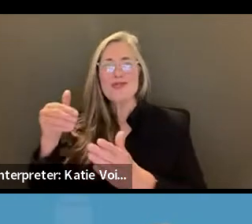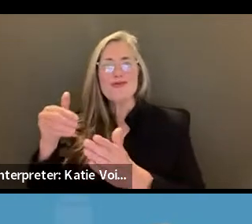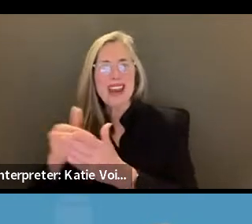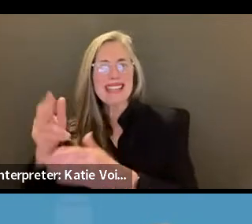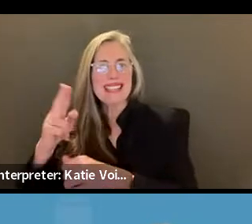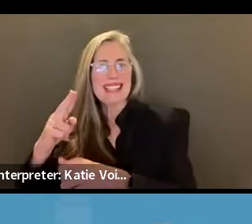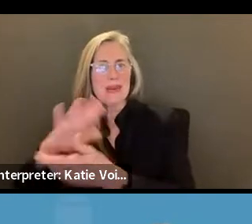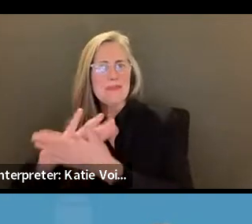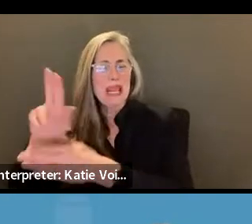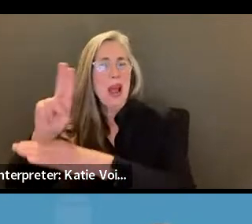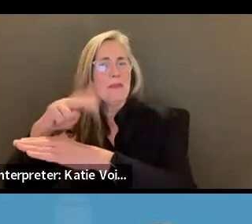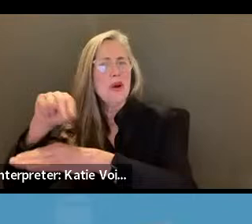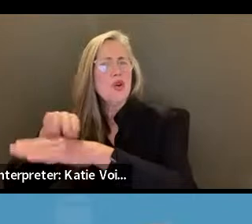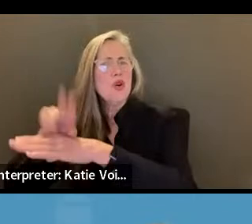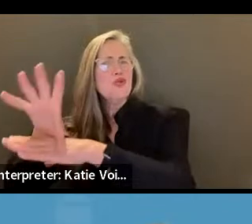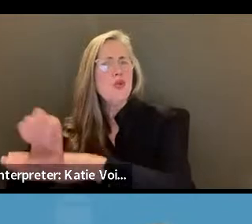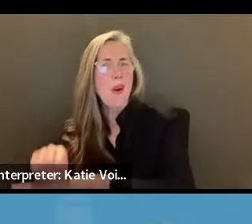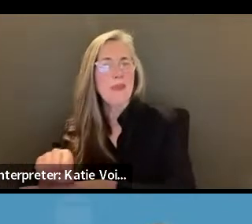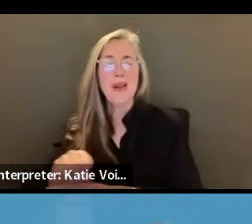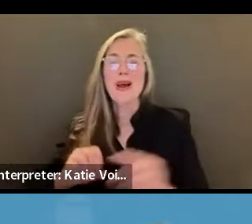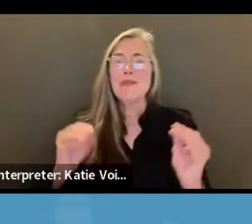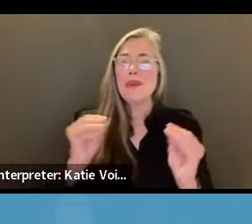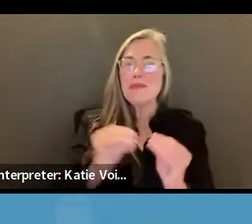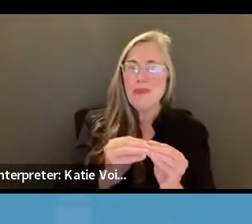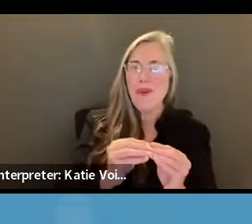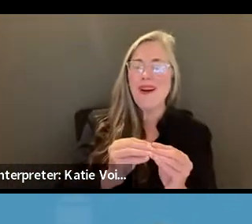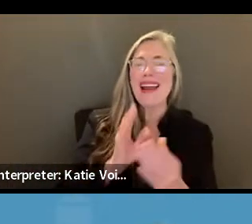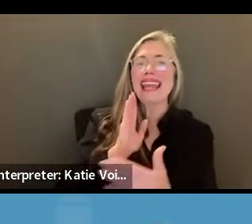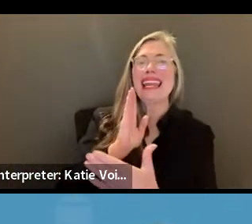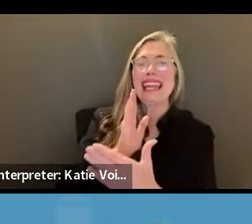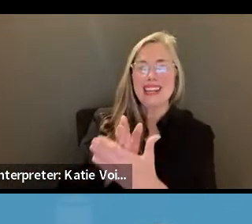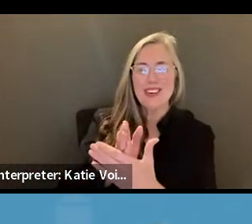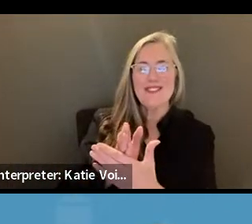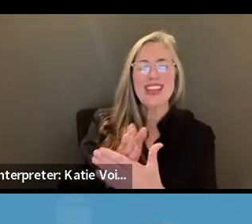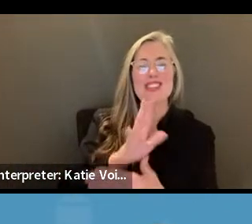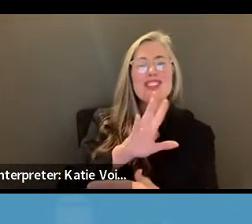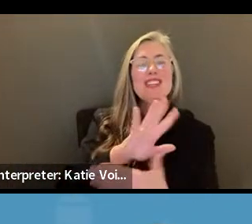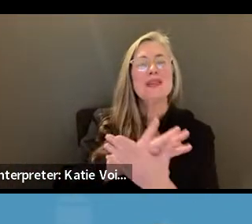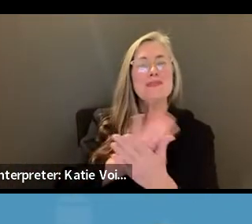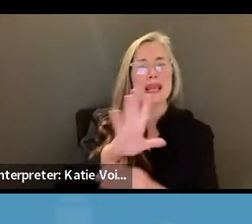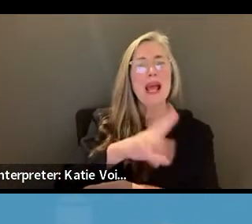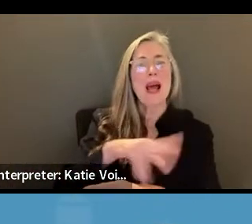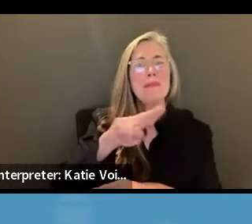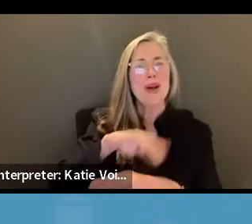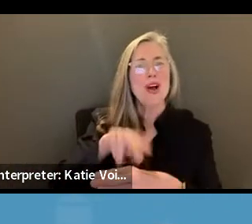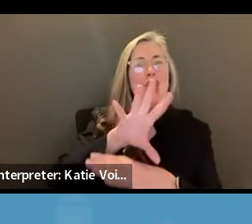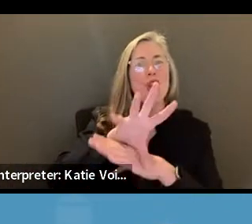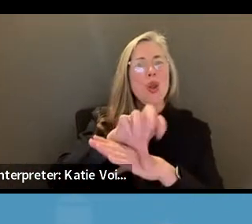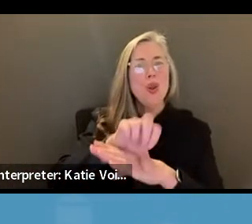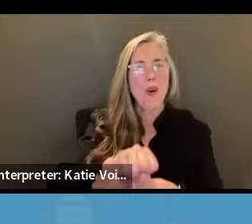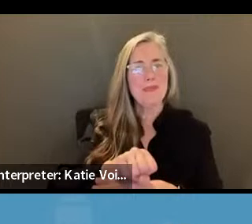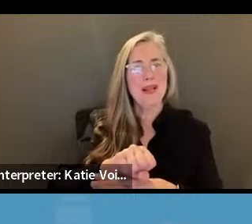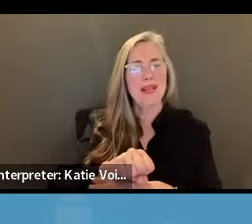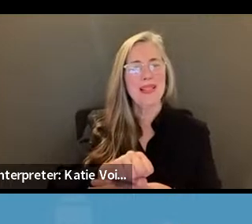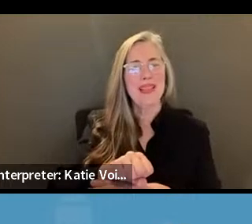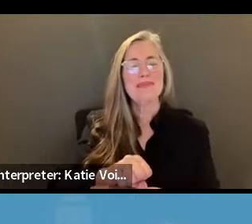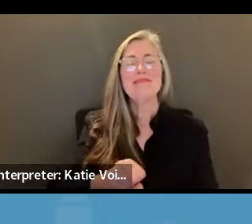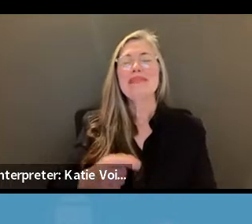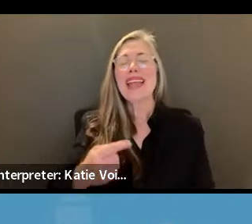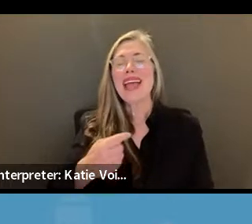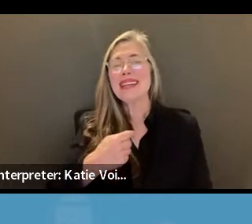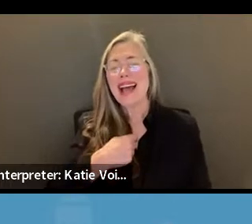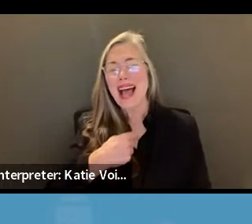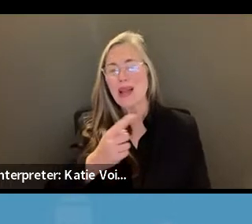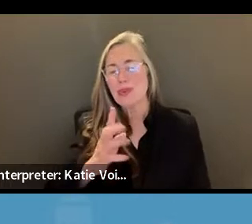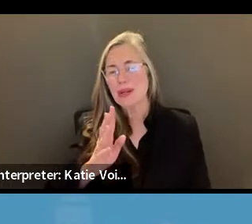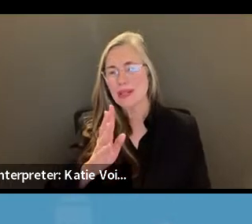thought process. We just automatically do it. Correct. And I mean, and I'll speak a little bit about this in